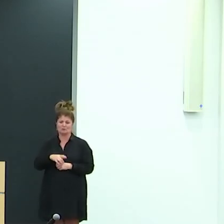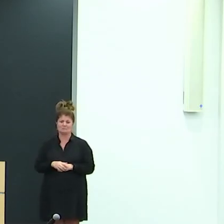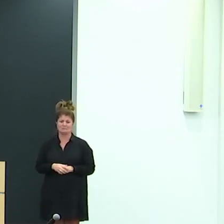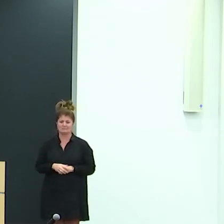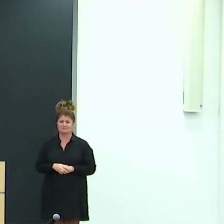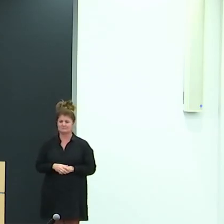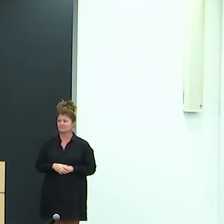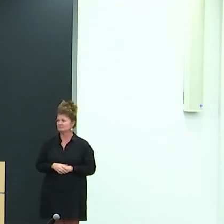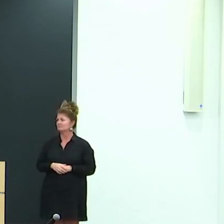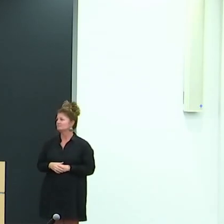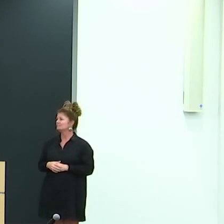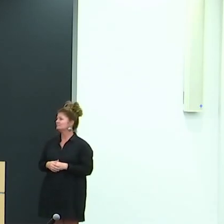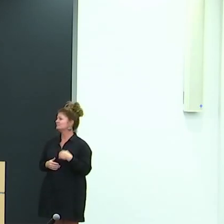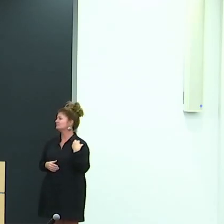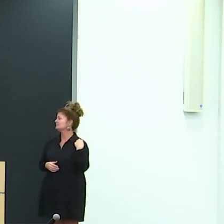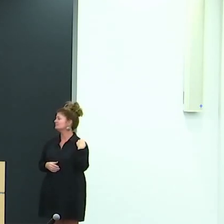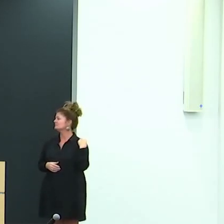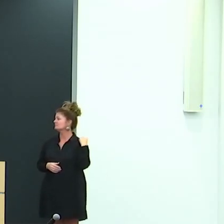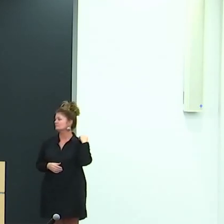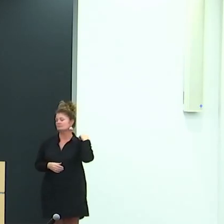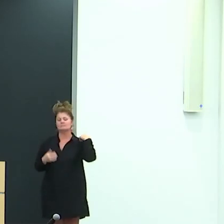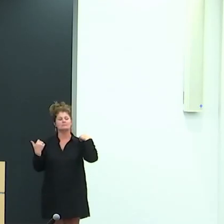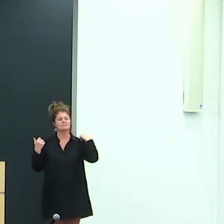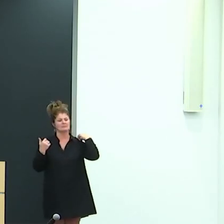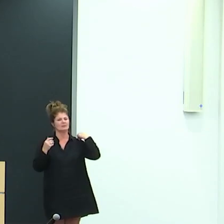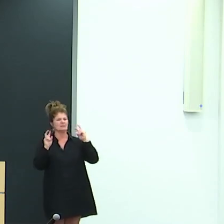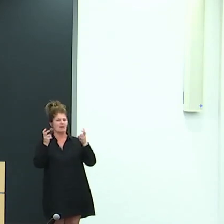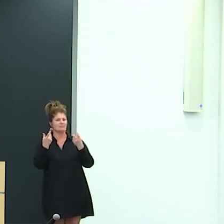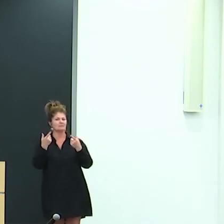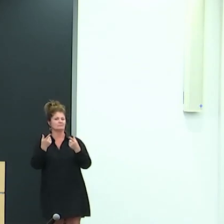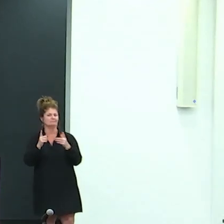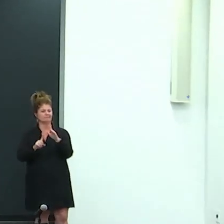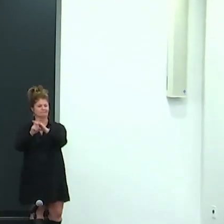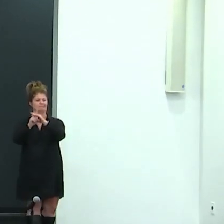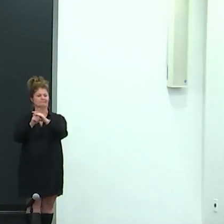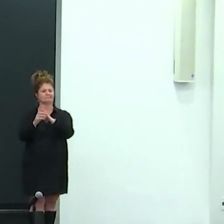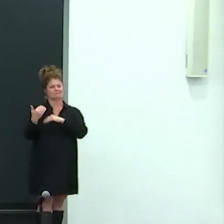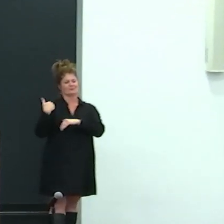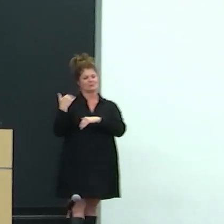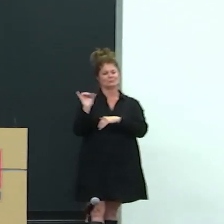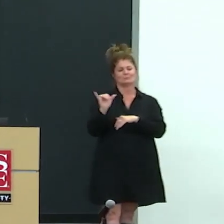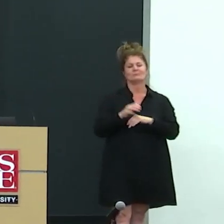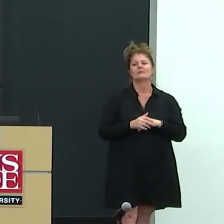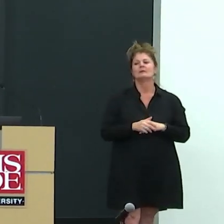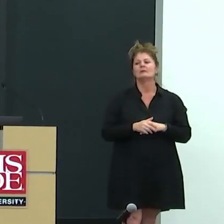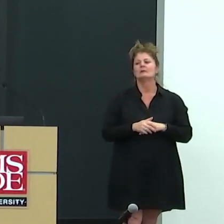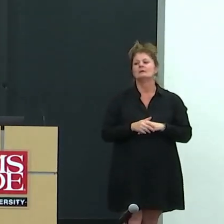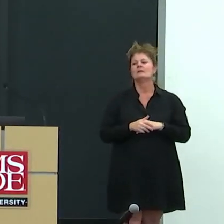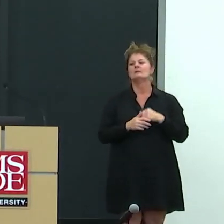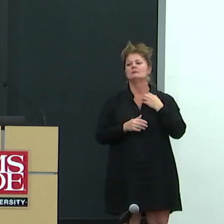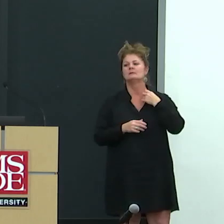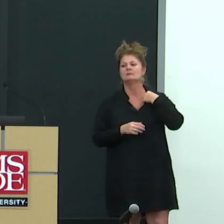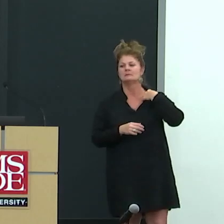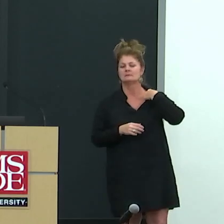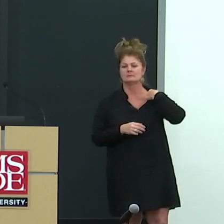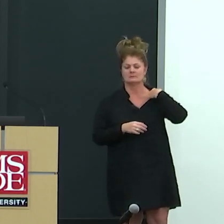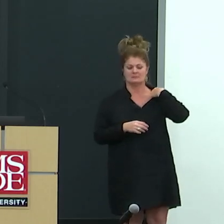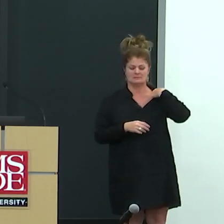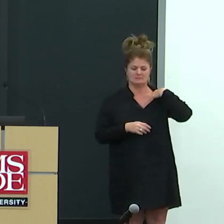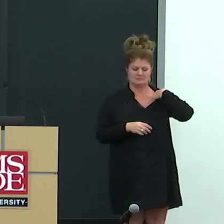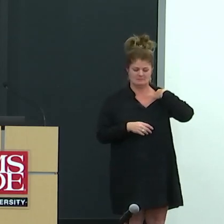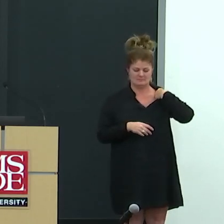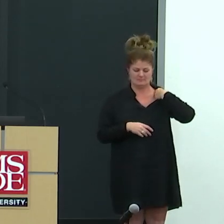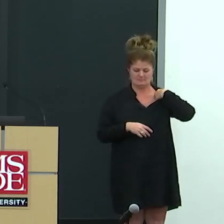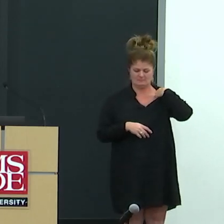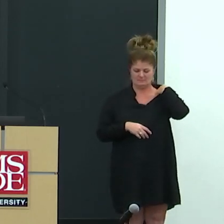so I know this topic came up in the last session as well. Unfortunately, a lot of thing does